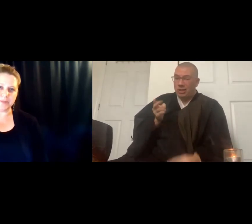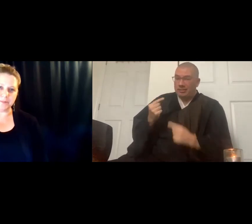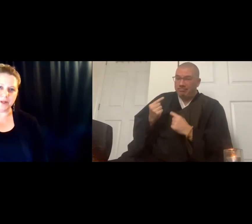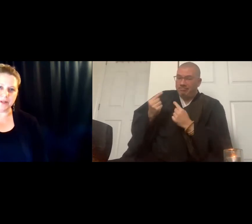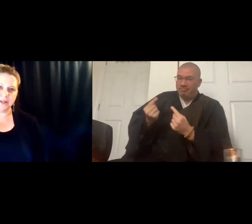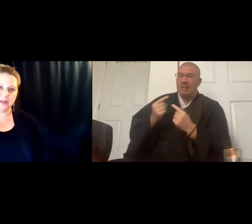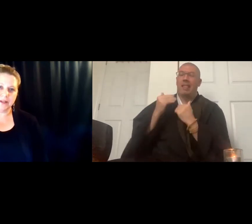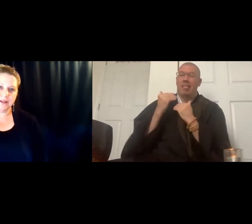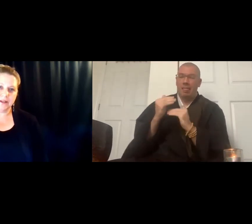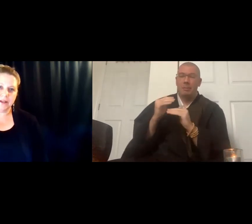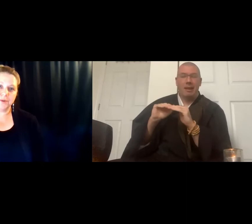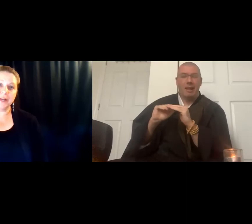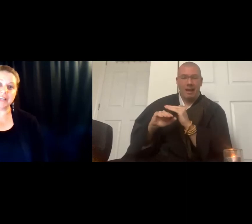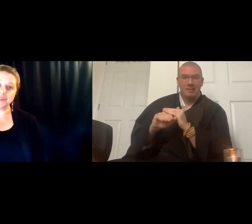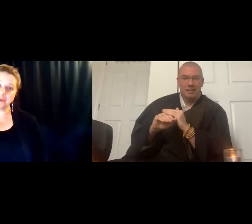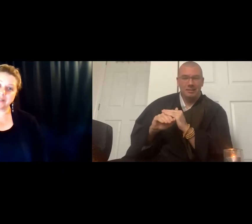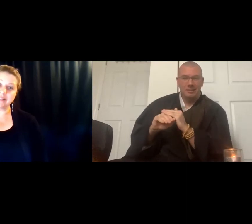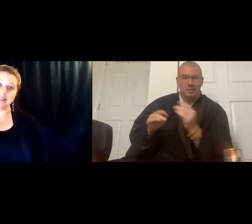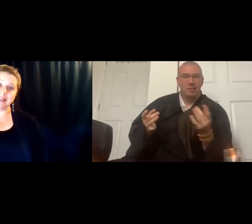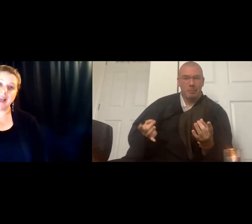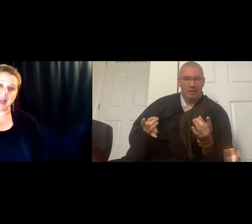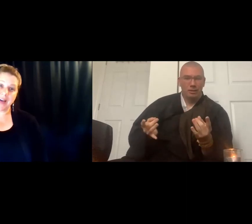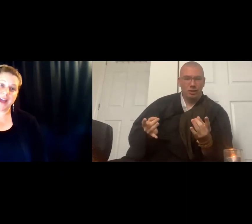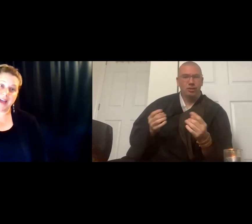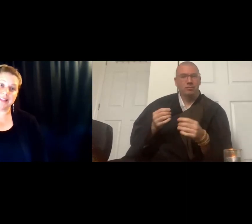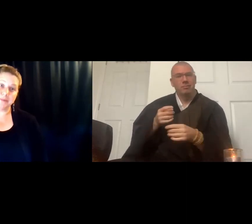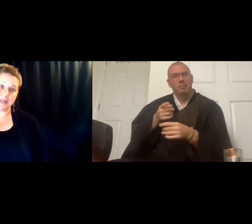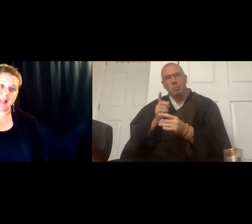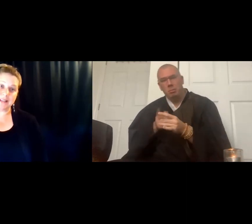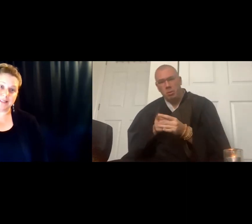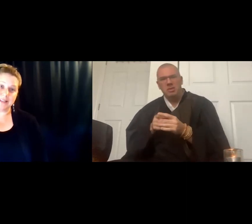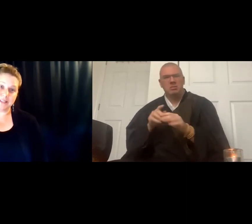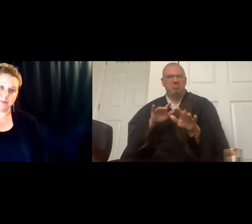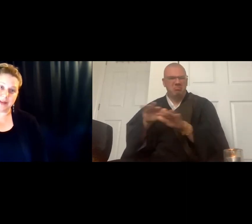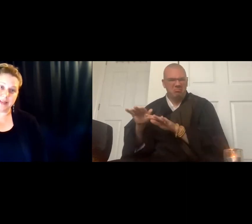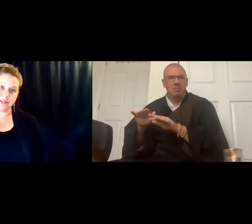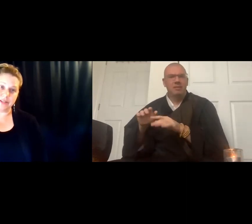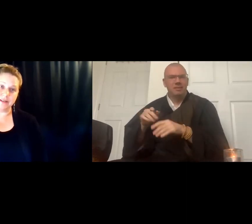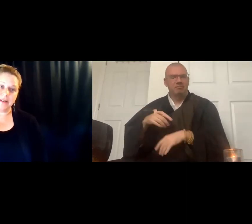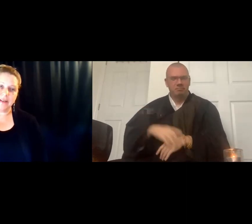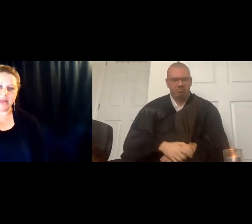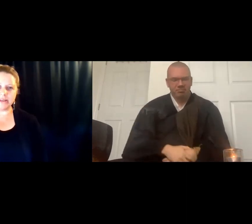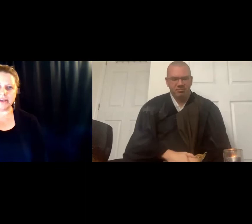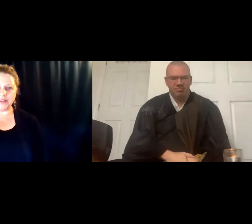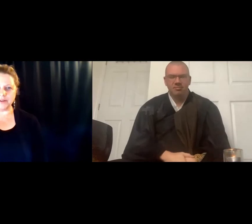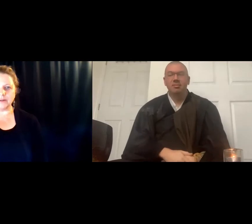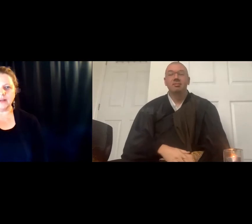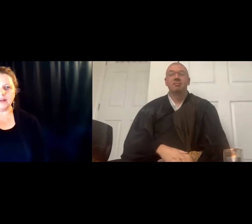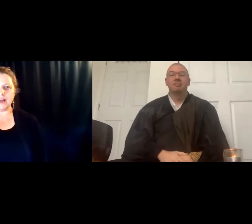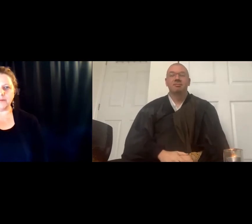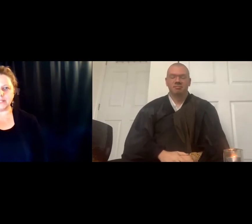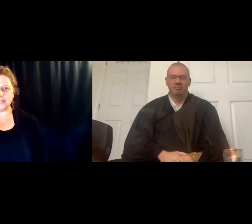specifically people who historically have had limited access to meditation and